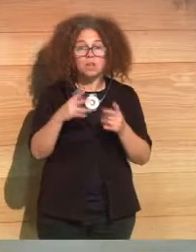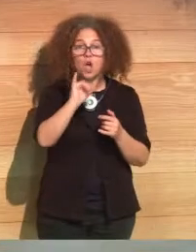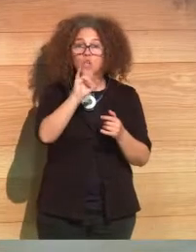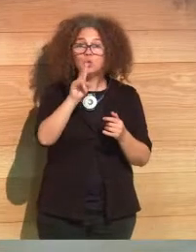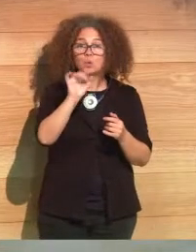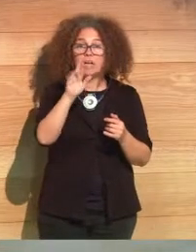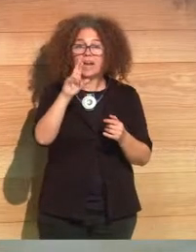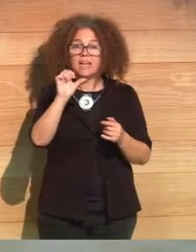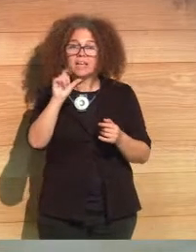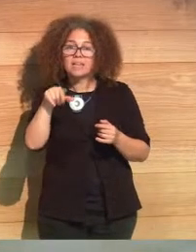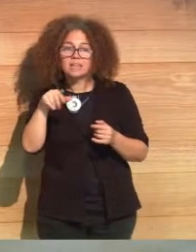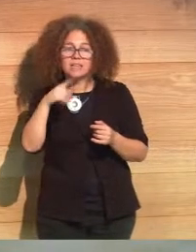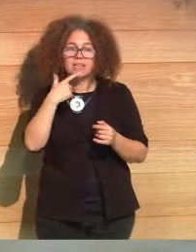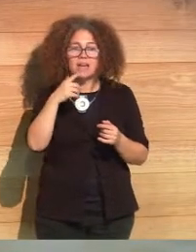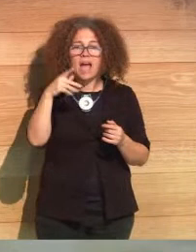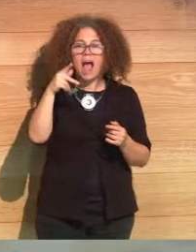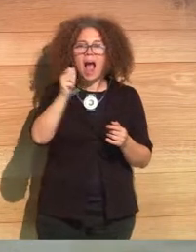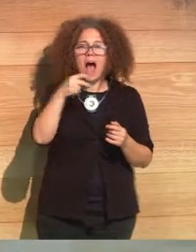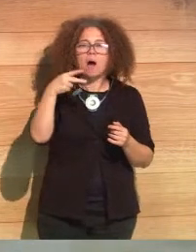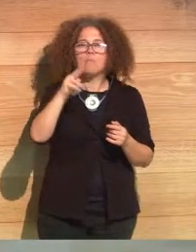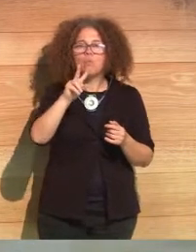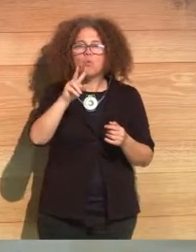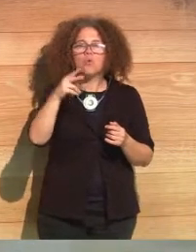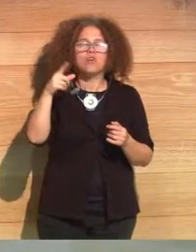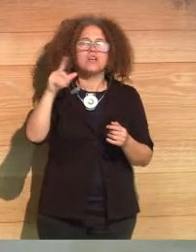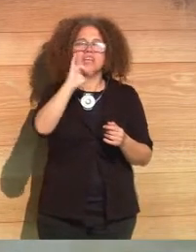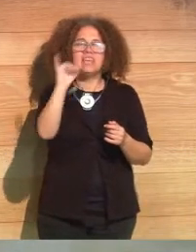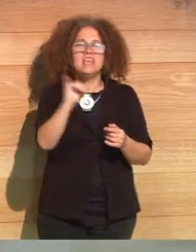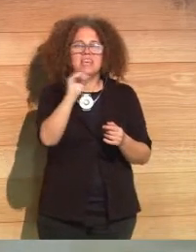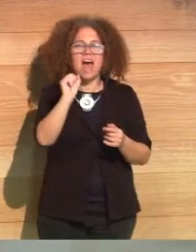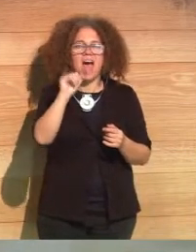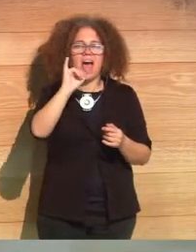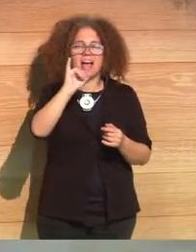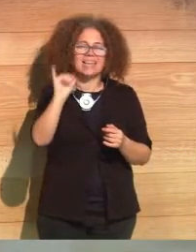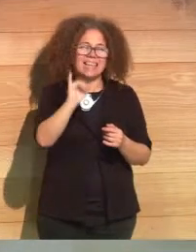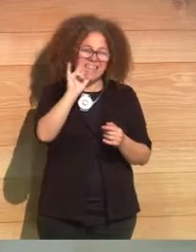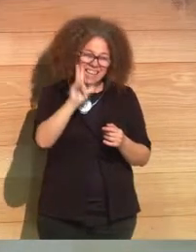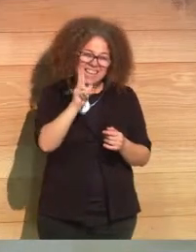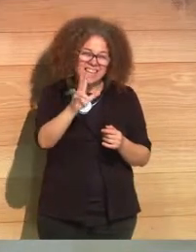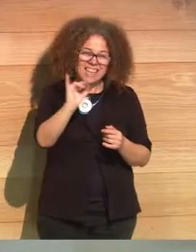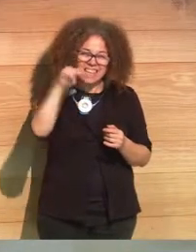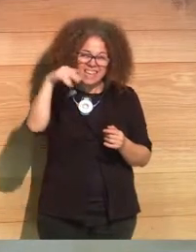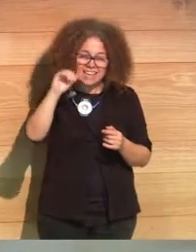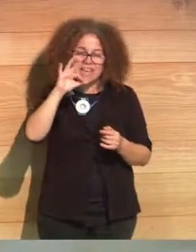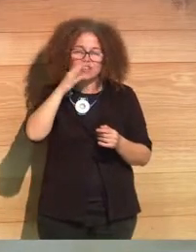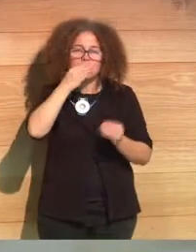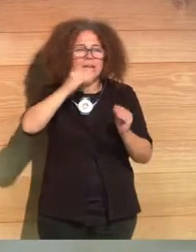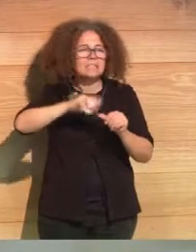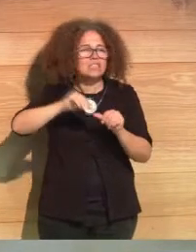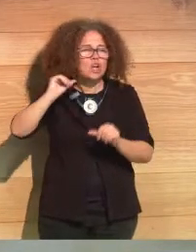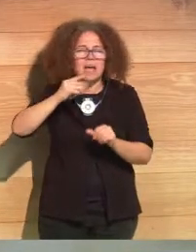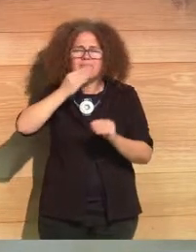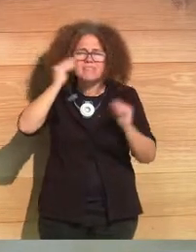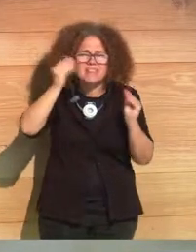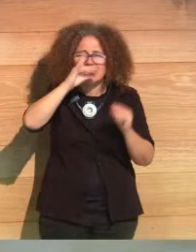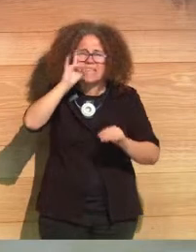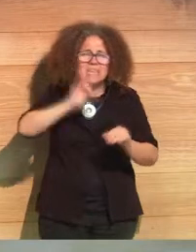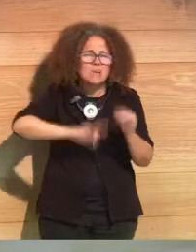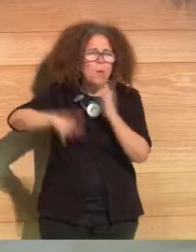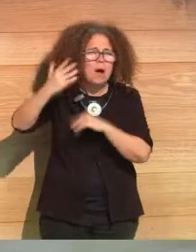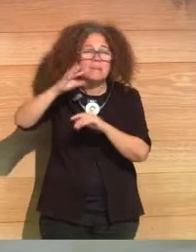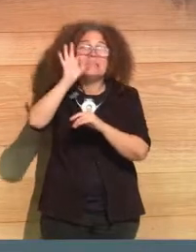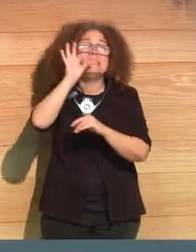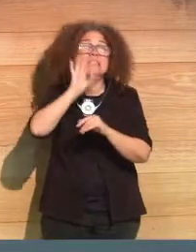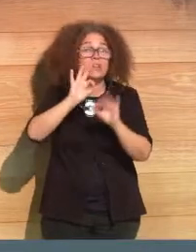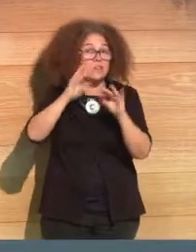of Kaguya Hime, which is the oldest popular tale of Japan. It was written in the 10th century. So